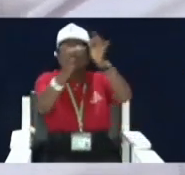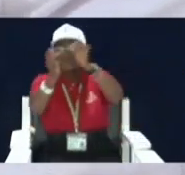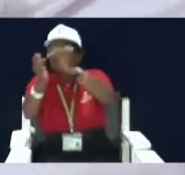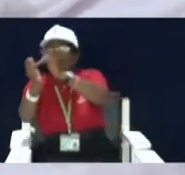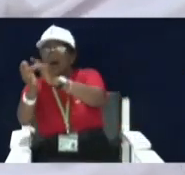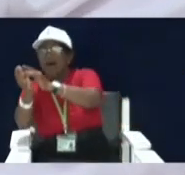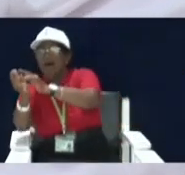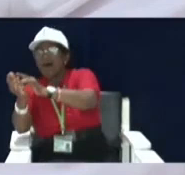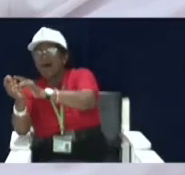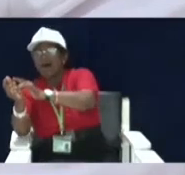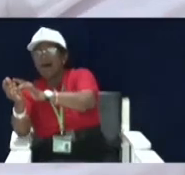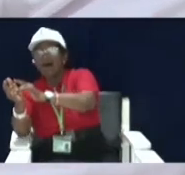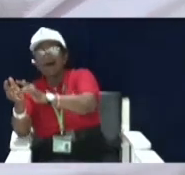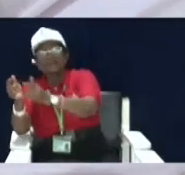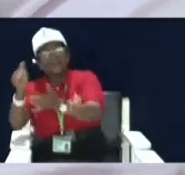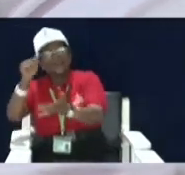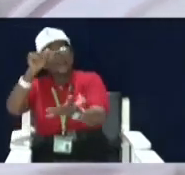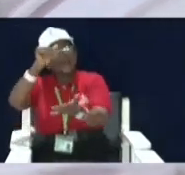Jesus.